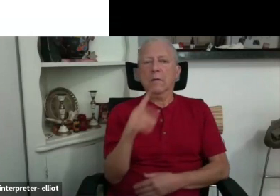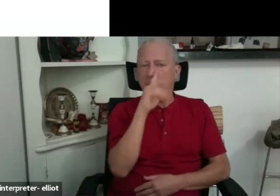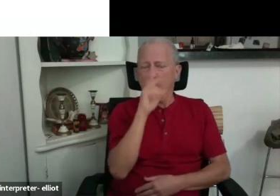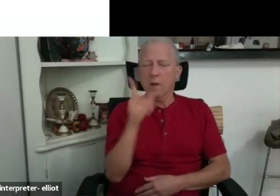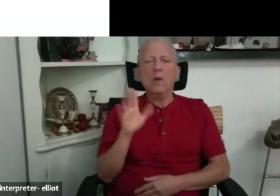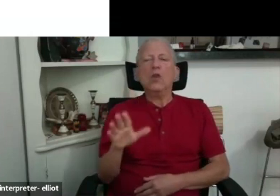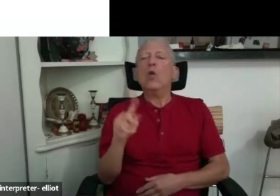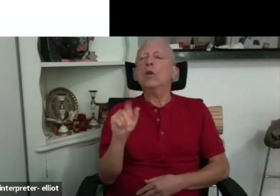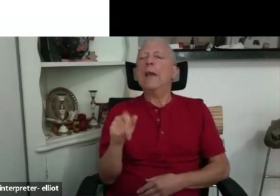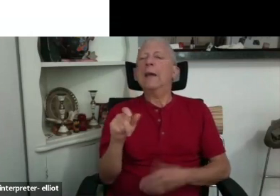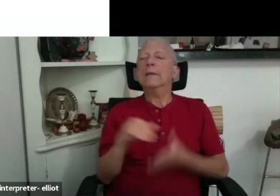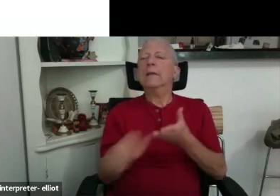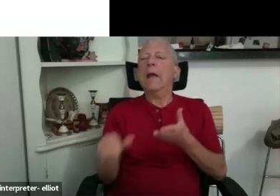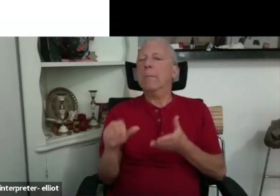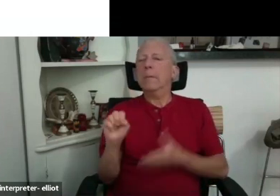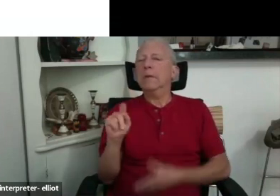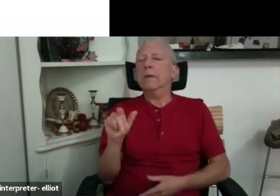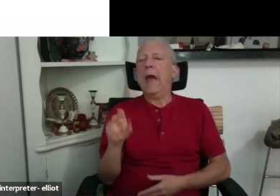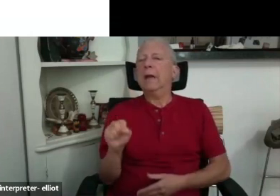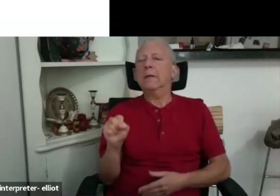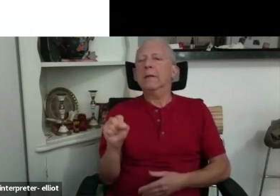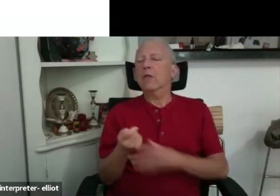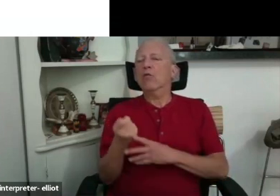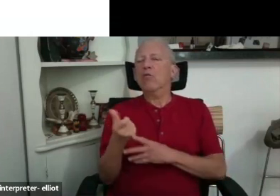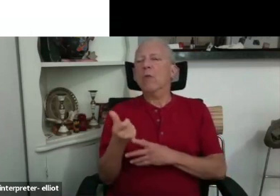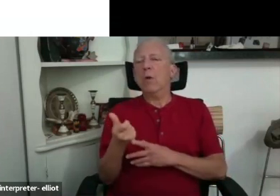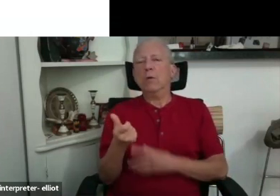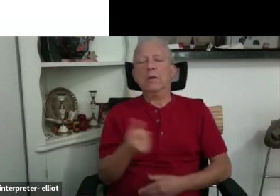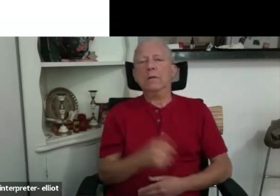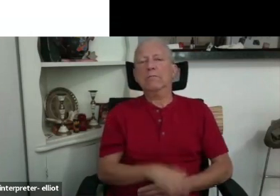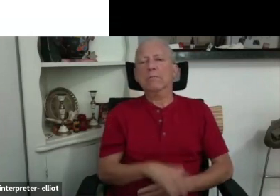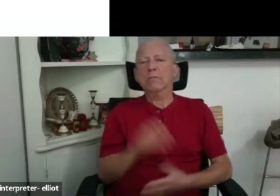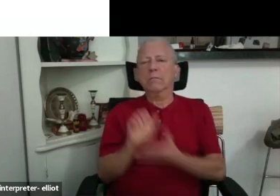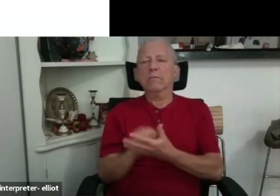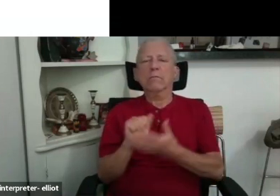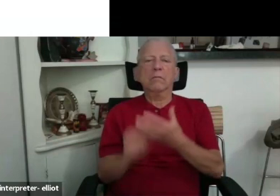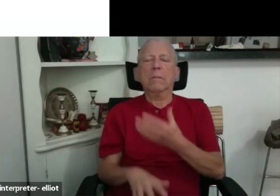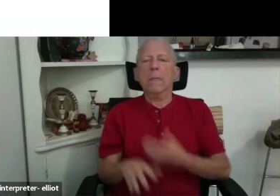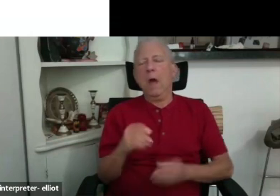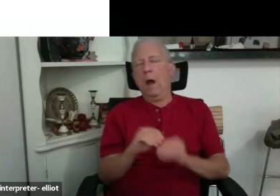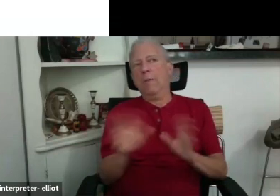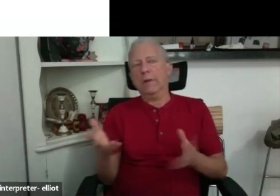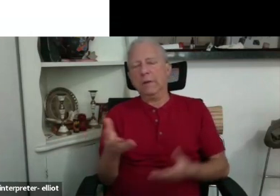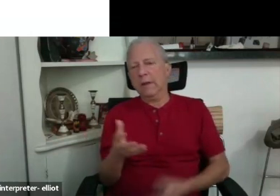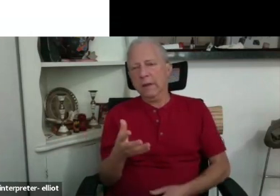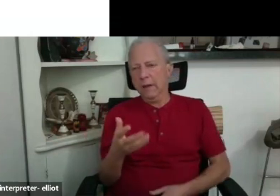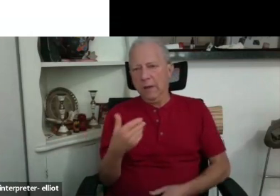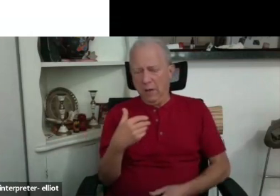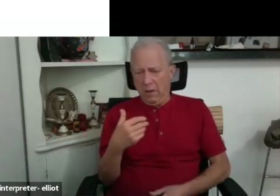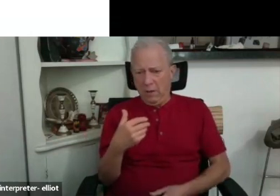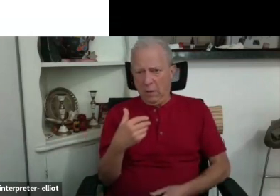your tax exempt status is revoked. obviously, there is